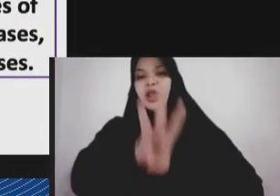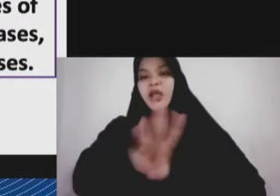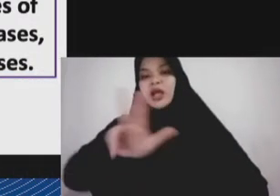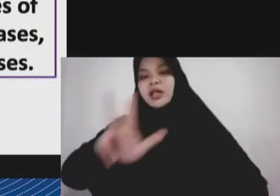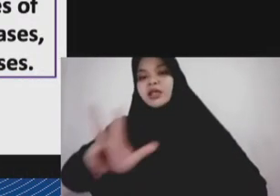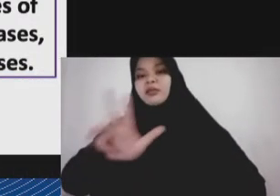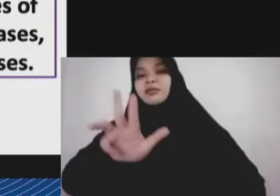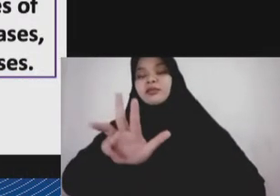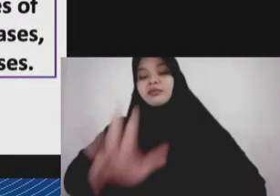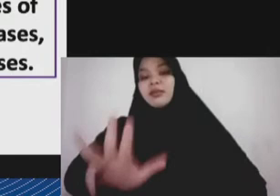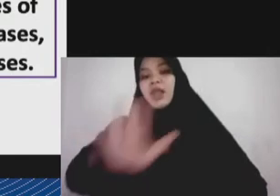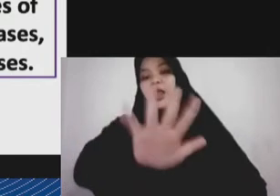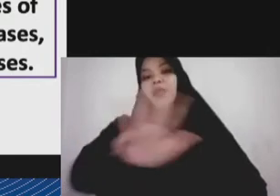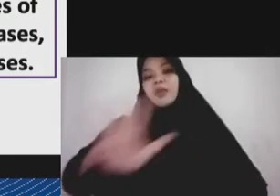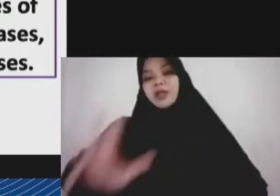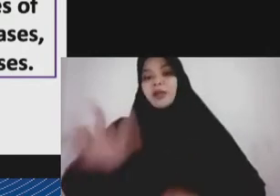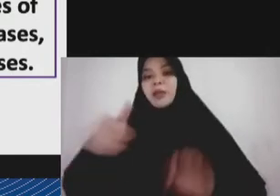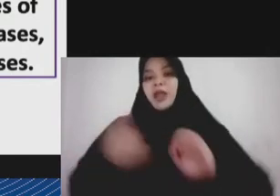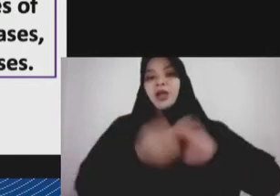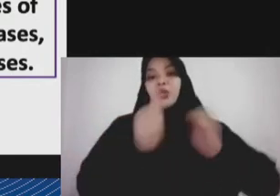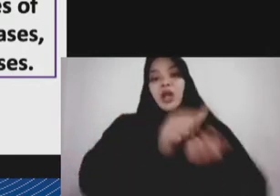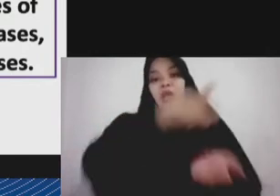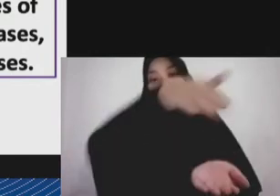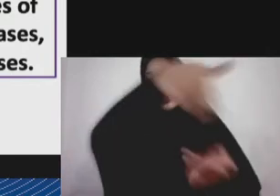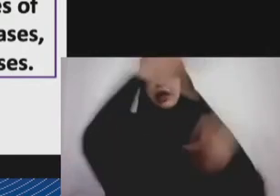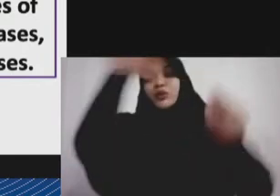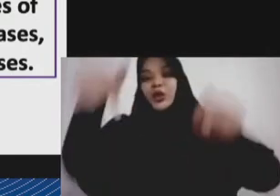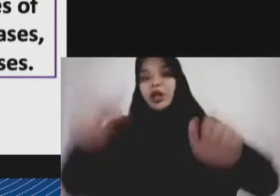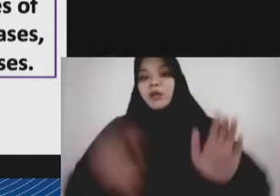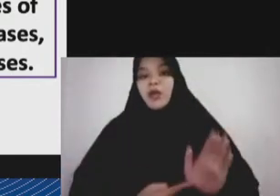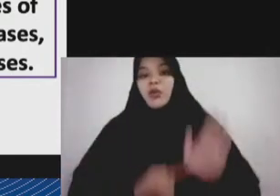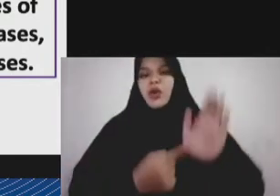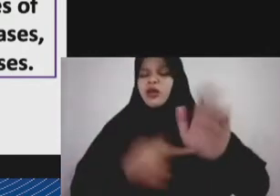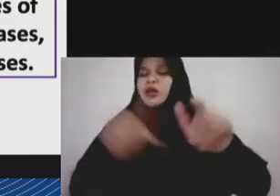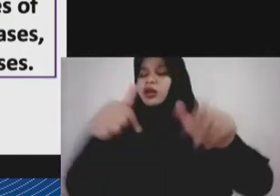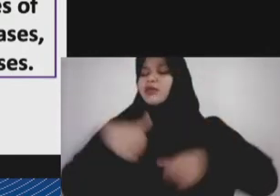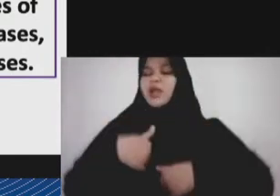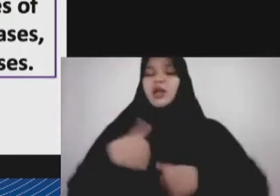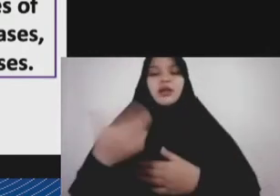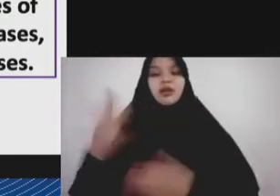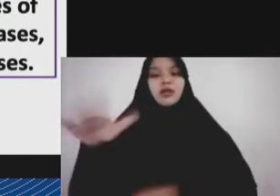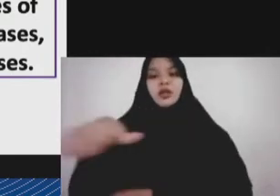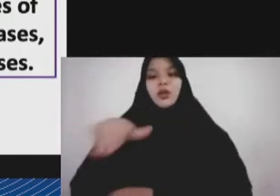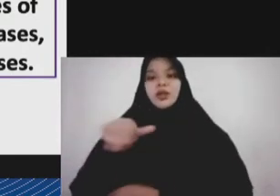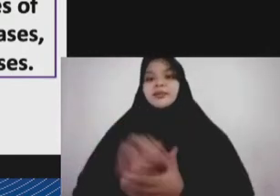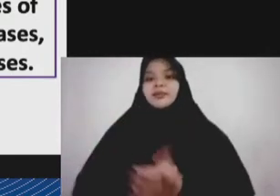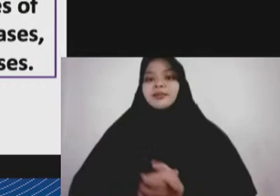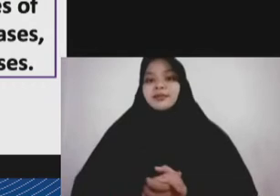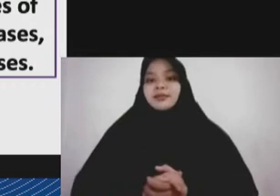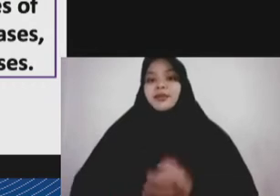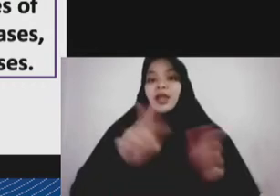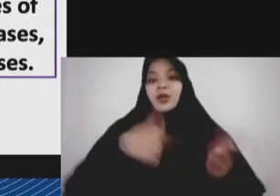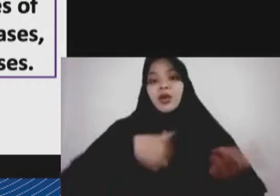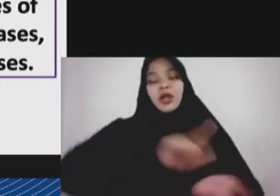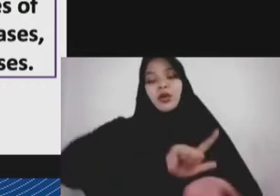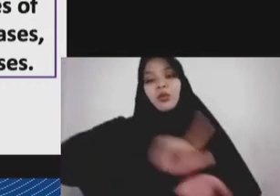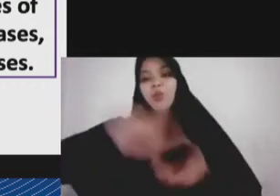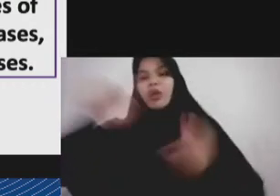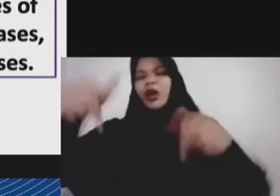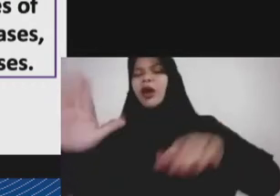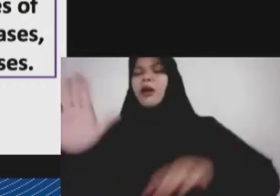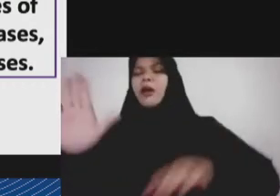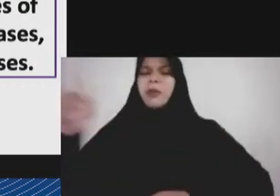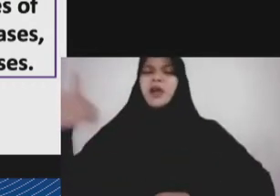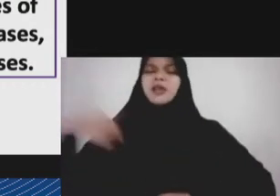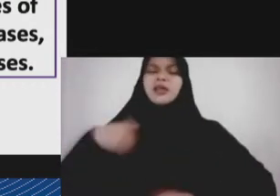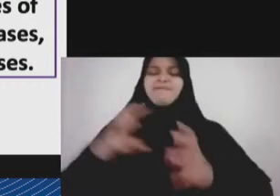3,959 cases. The data above is an iceberg phenomenon. Only cases have been reported, and there are still many